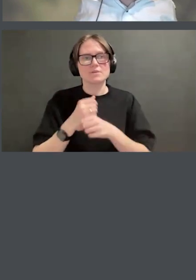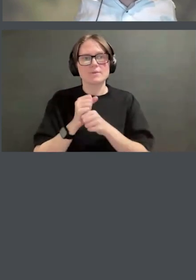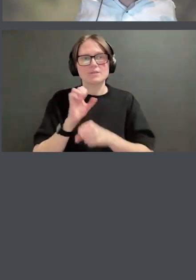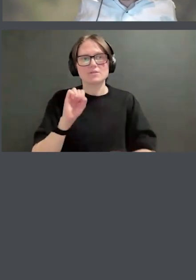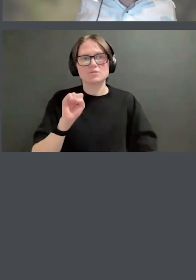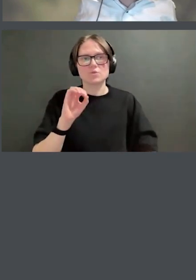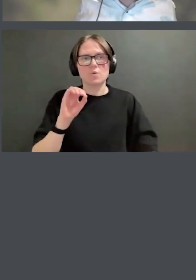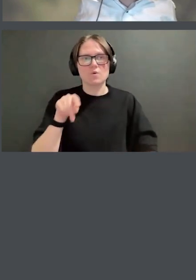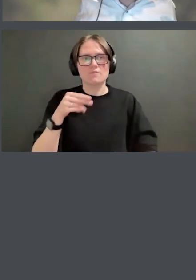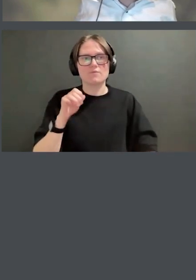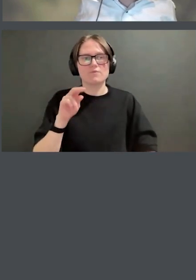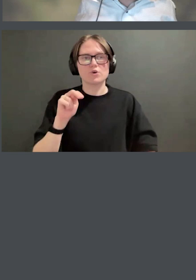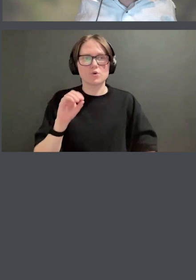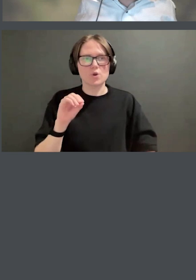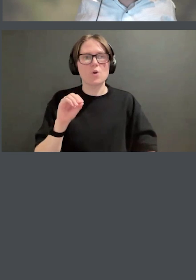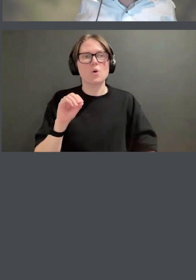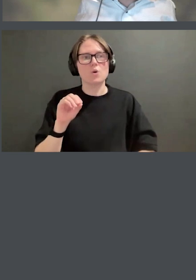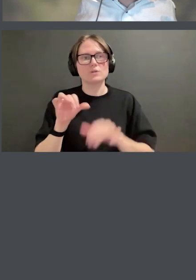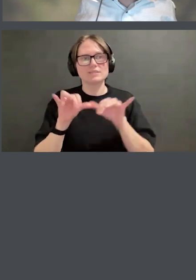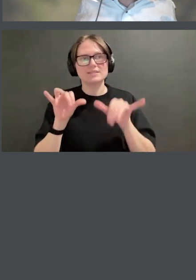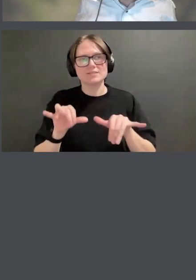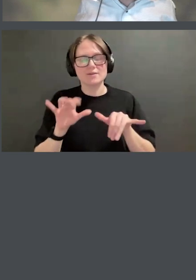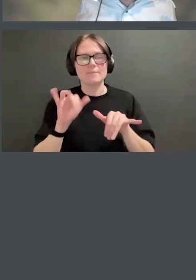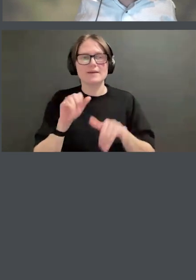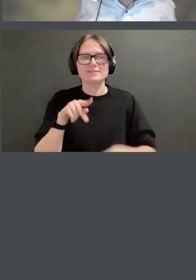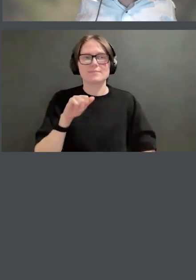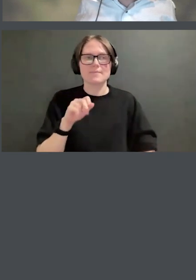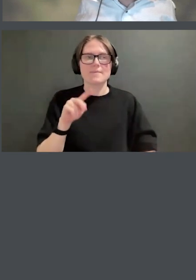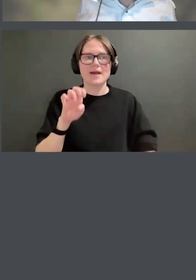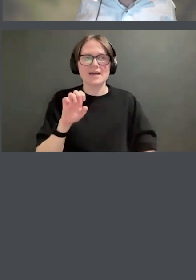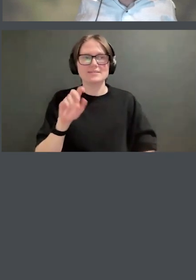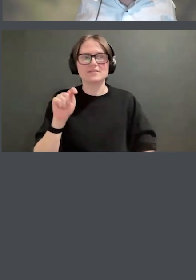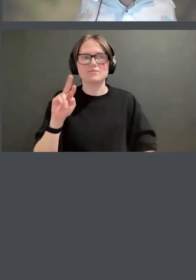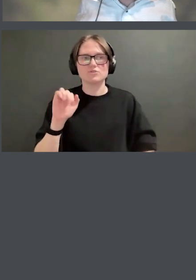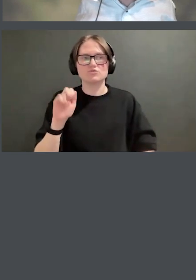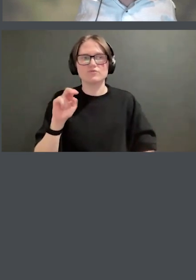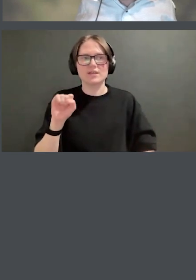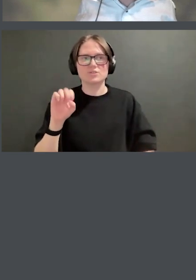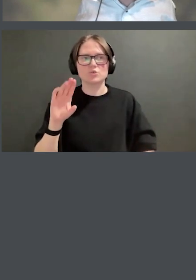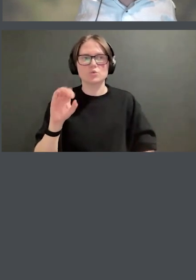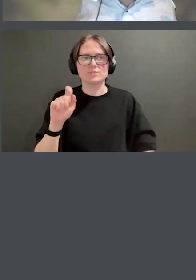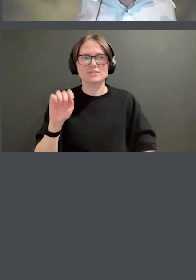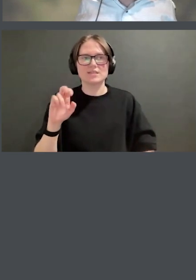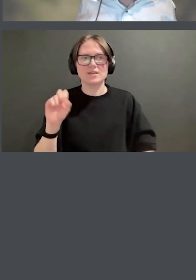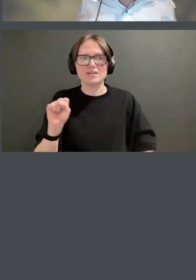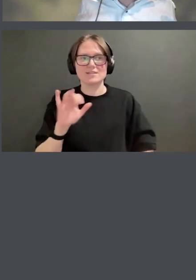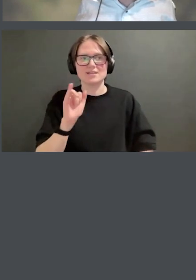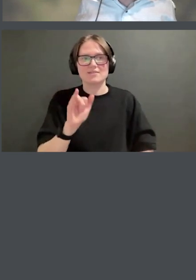passive transcutaneous device. This is the implanted magnetic part, and then there's a